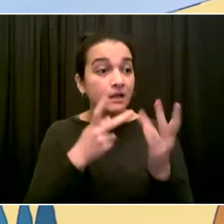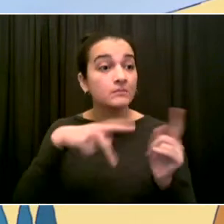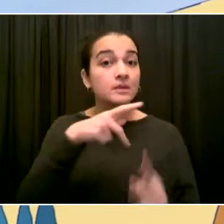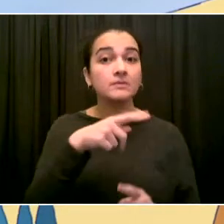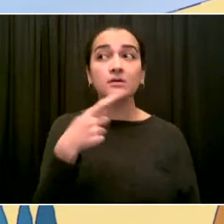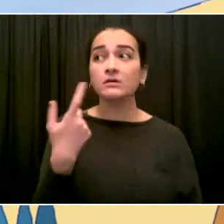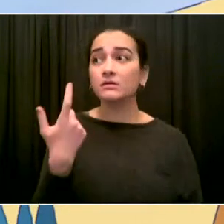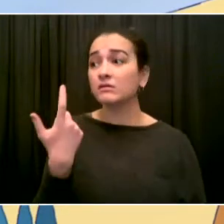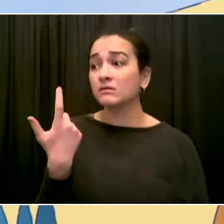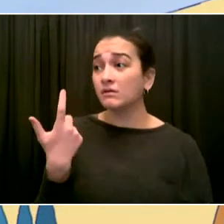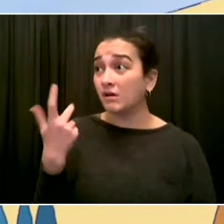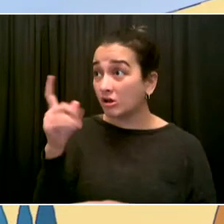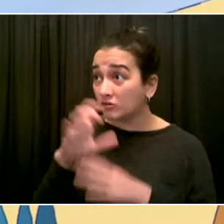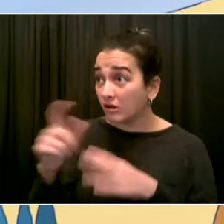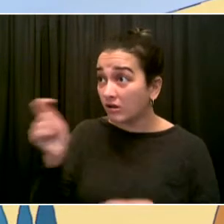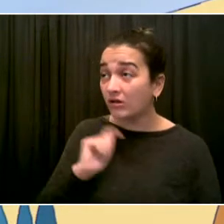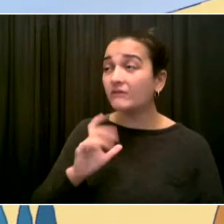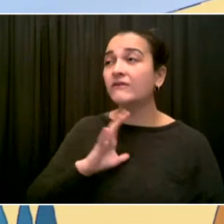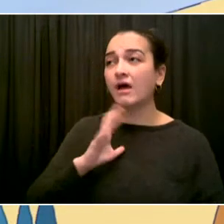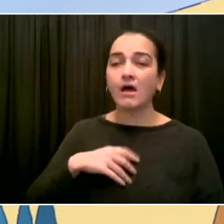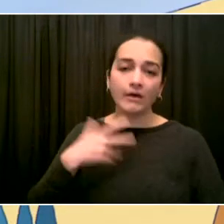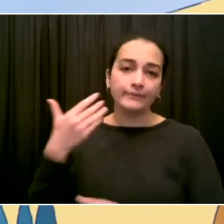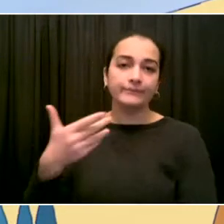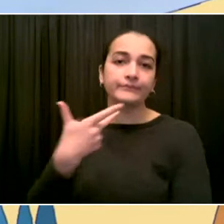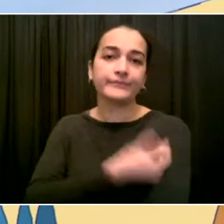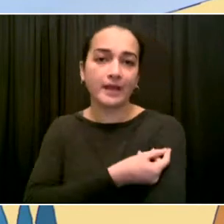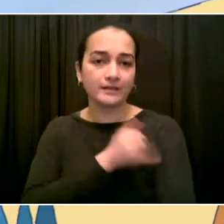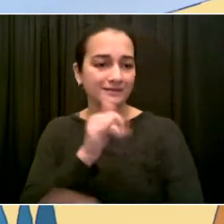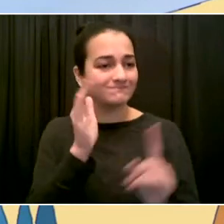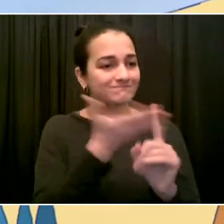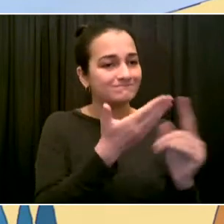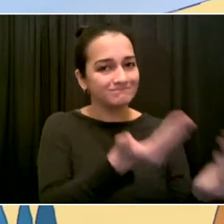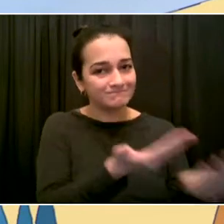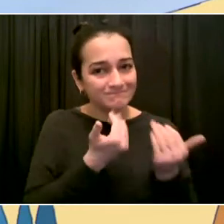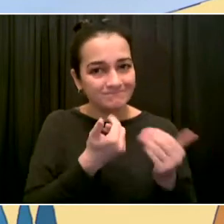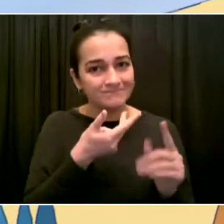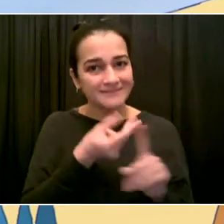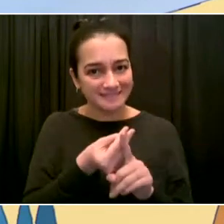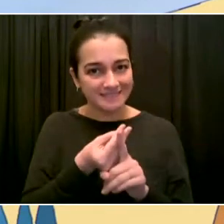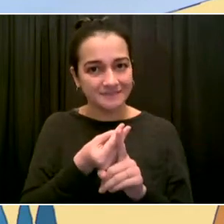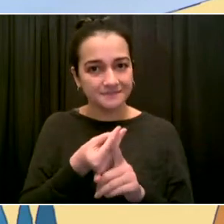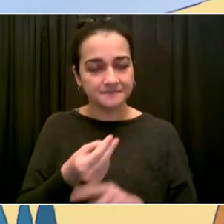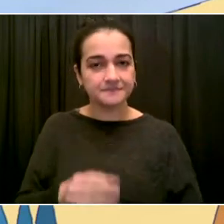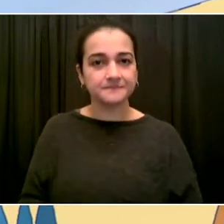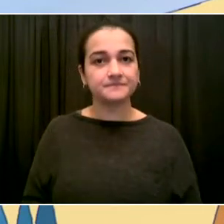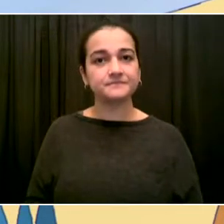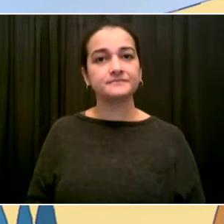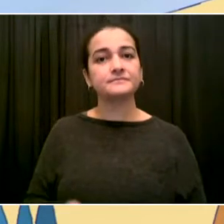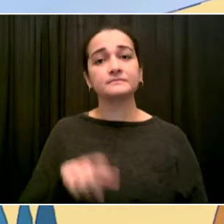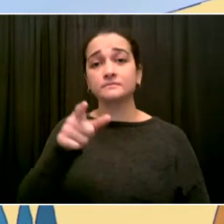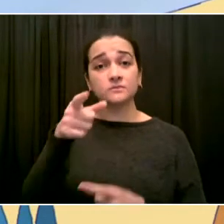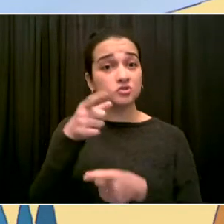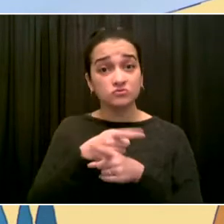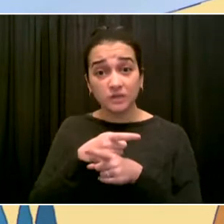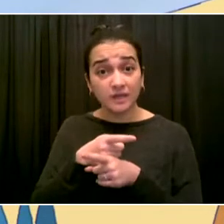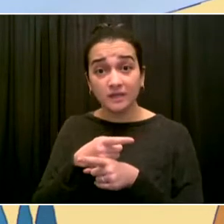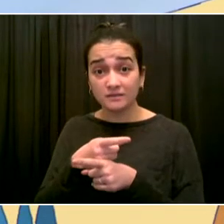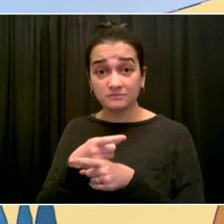there, and it's helped. So we thought, of course, about what's the best use of public